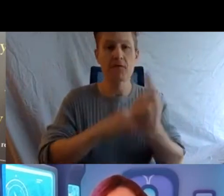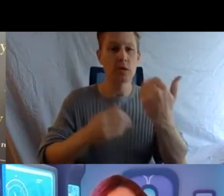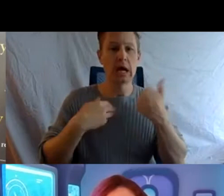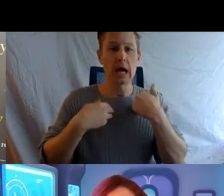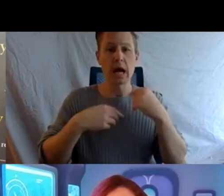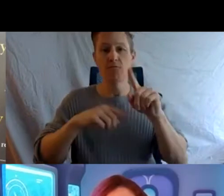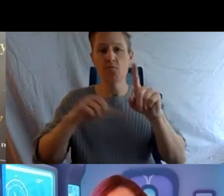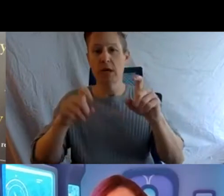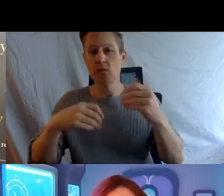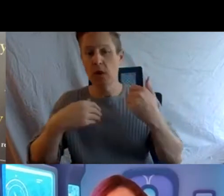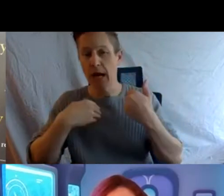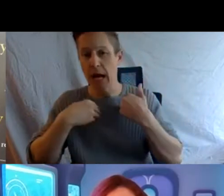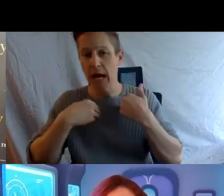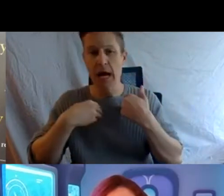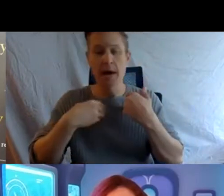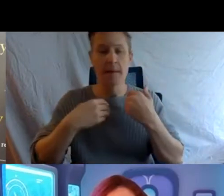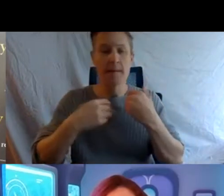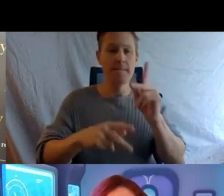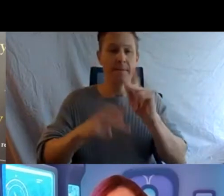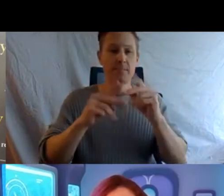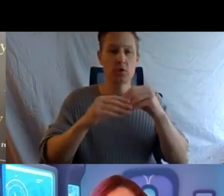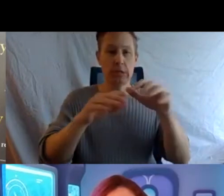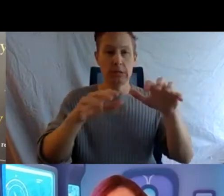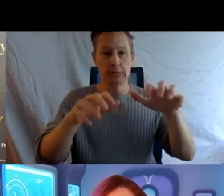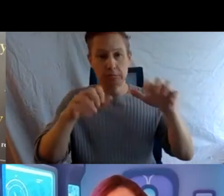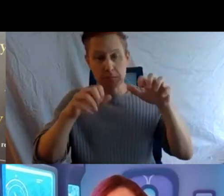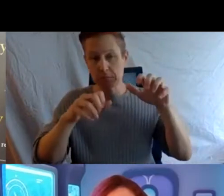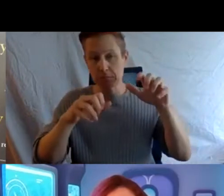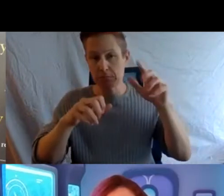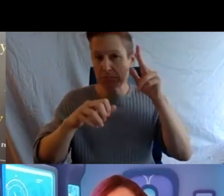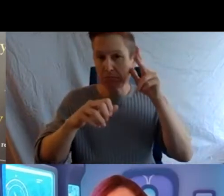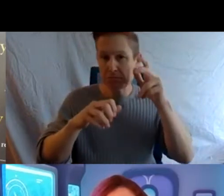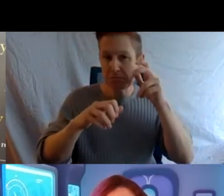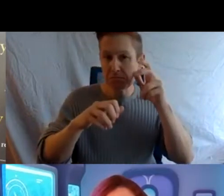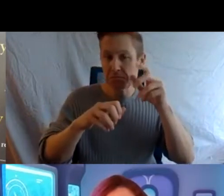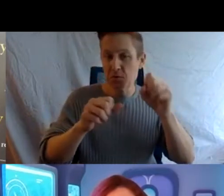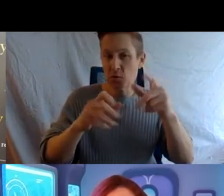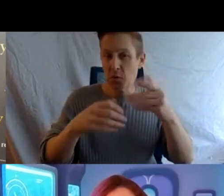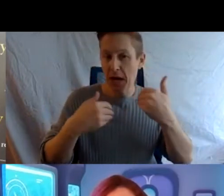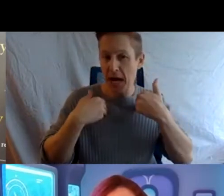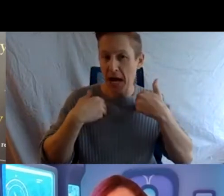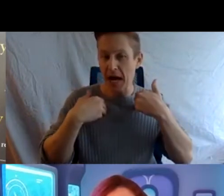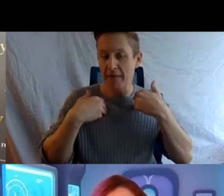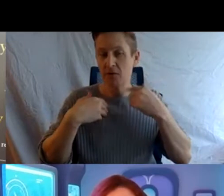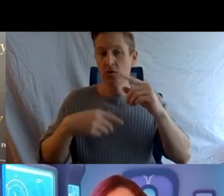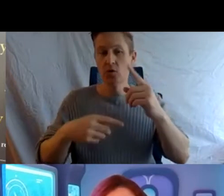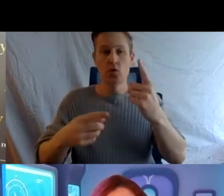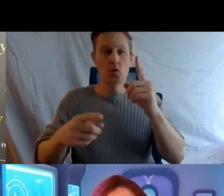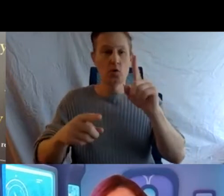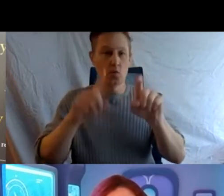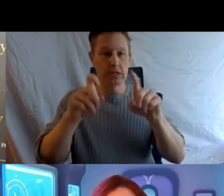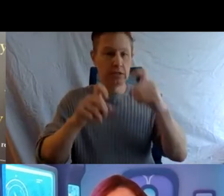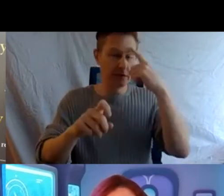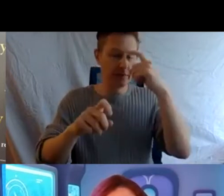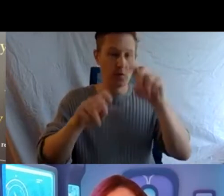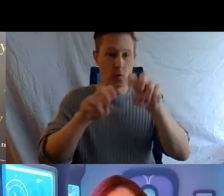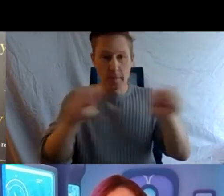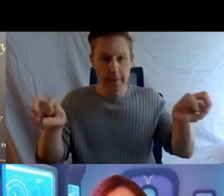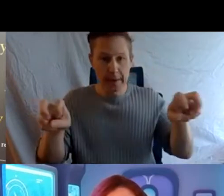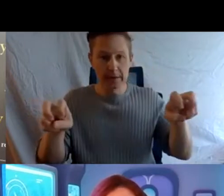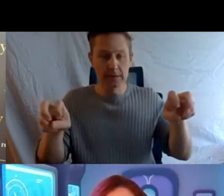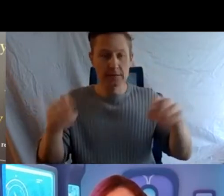questions that they have for people in the audience, anyone listening in have any questions for our panelists, please get them in the